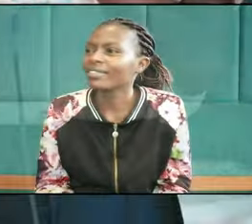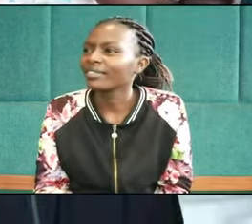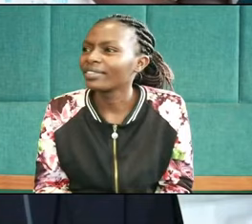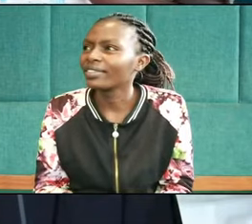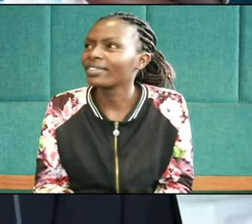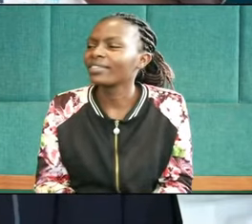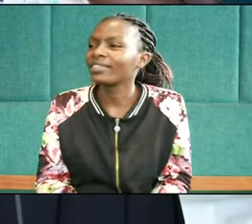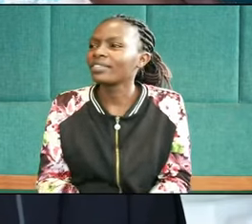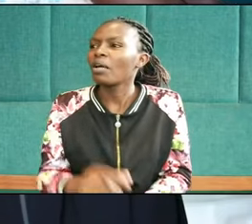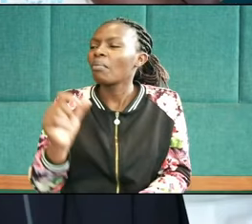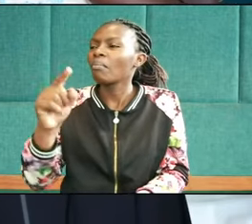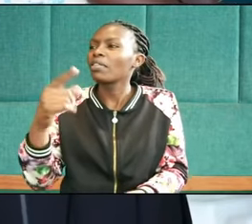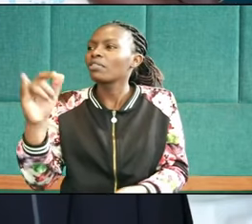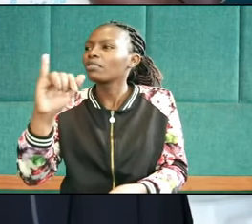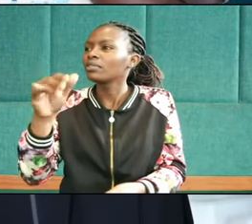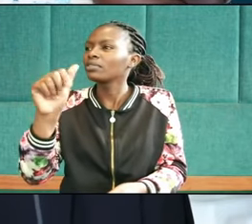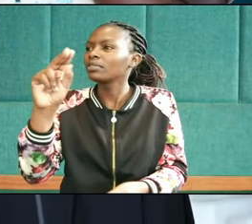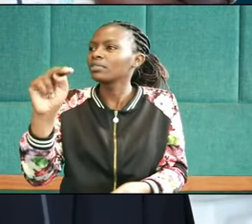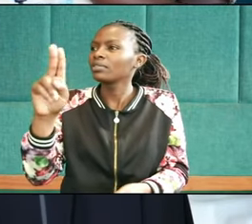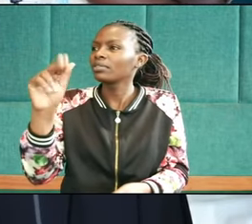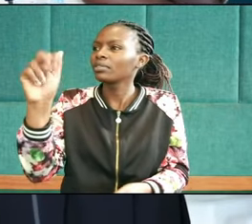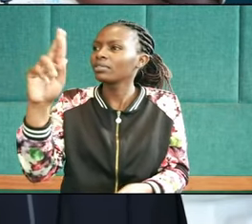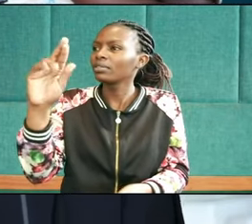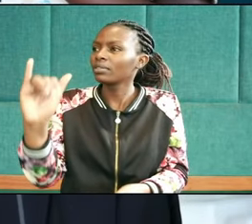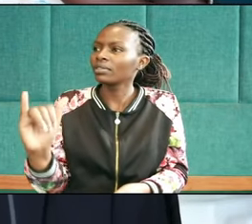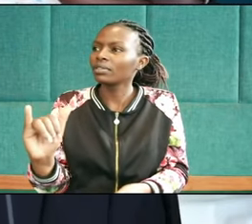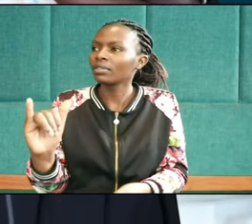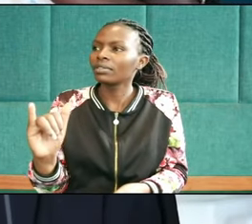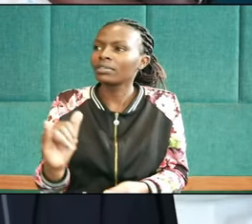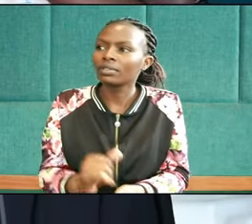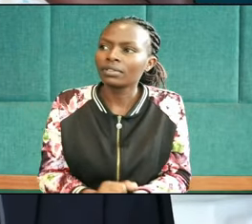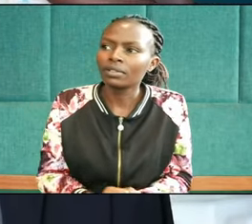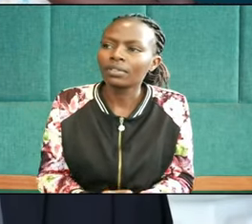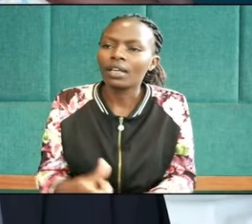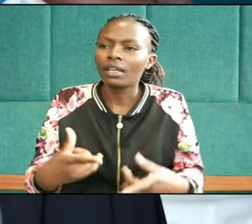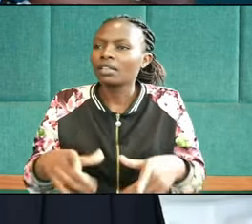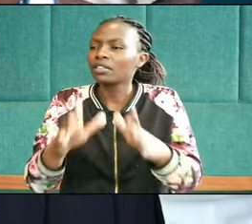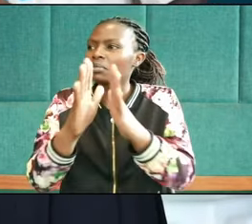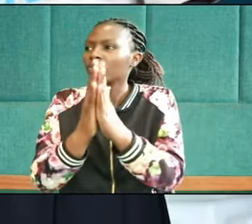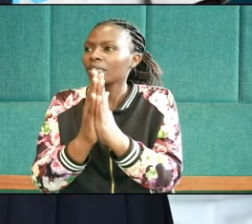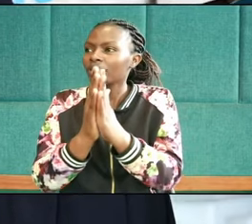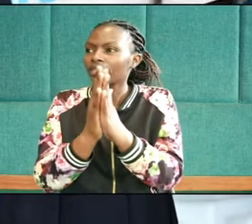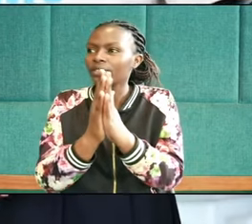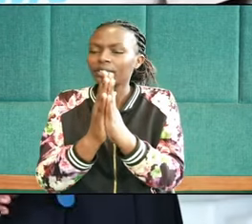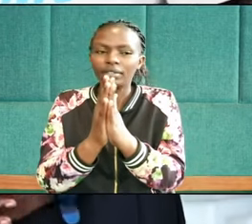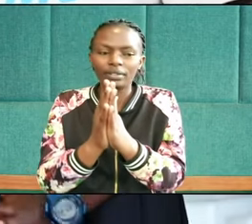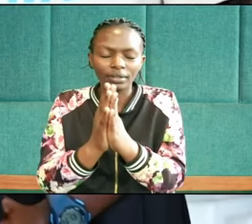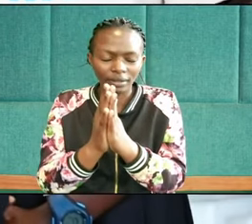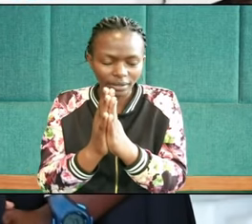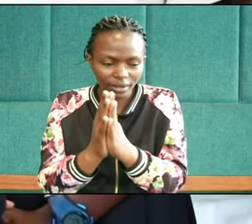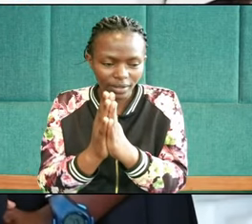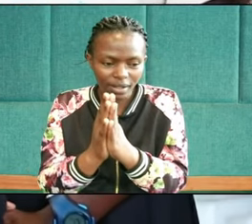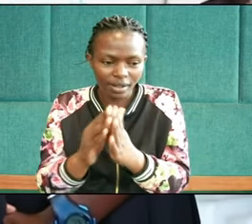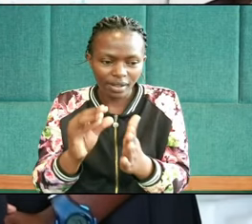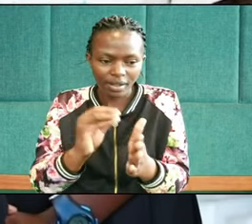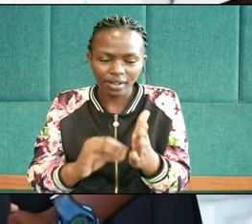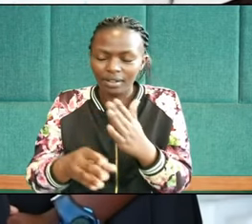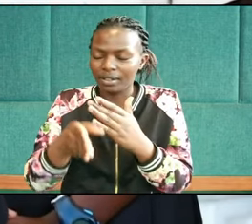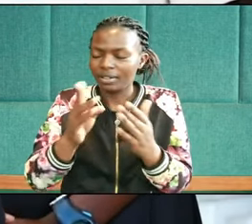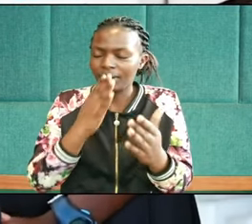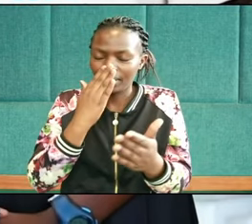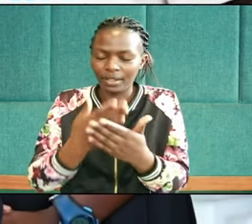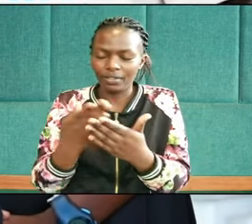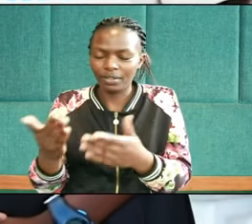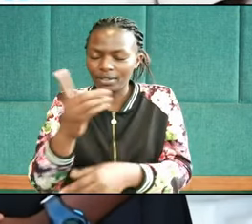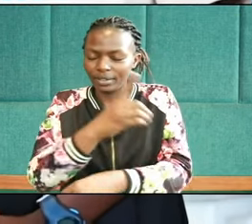the month of January. But before we continue, Lenora, please pray for us. Let's pray. Oh God, thank you